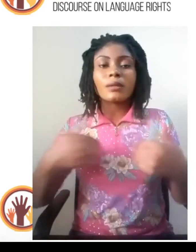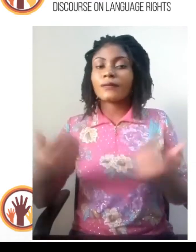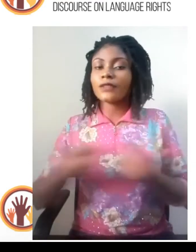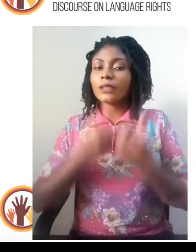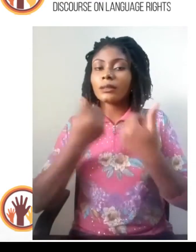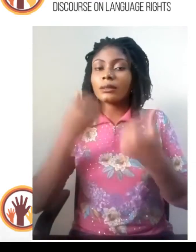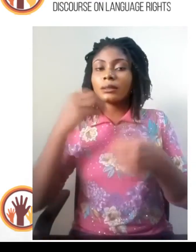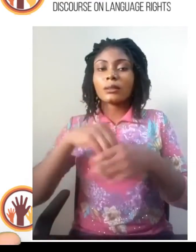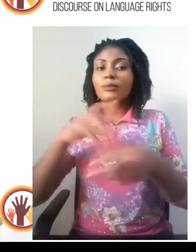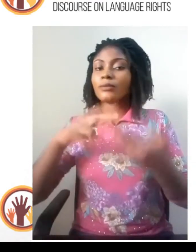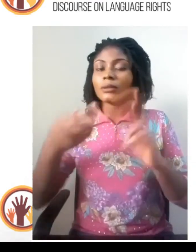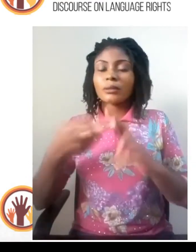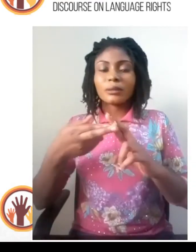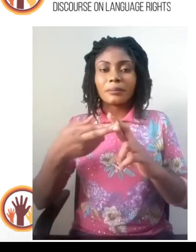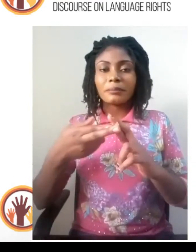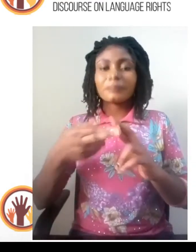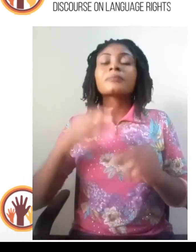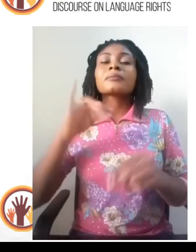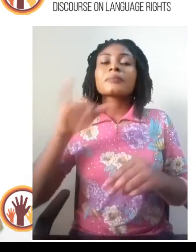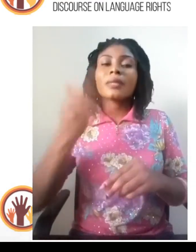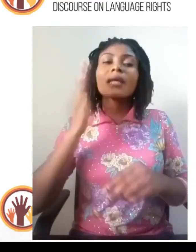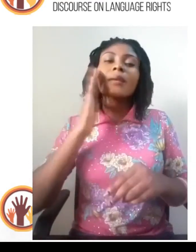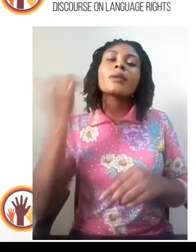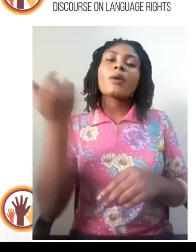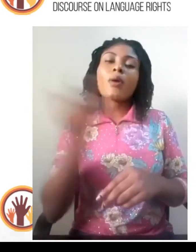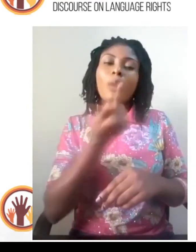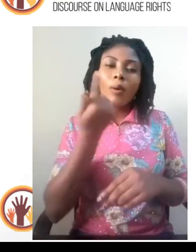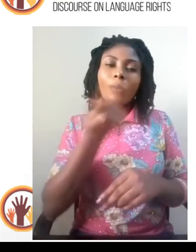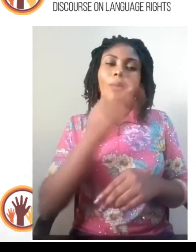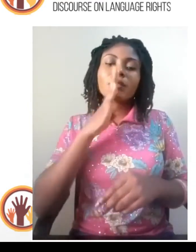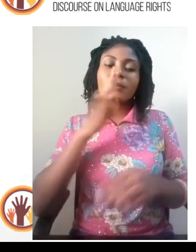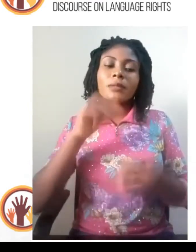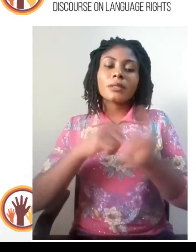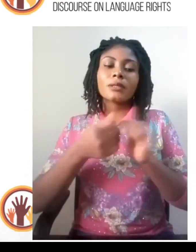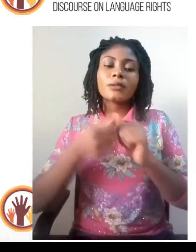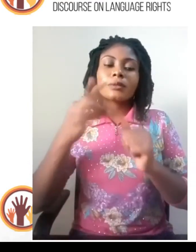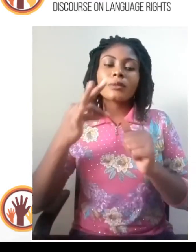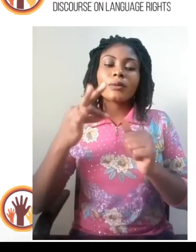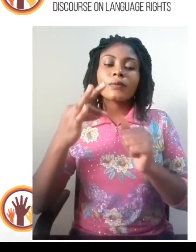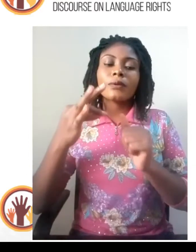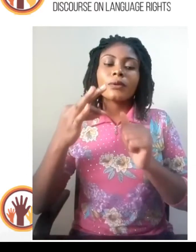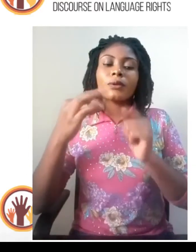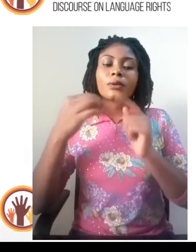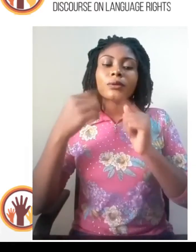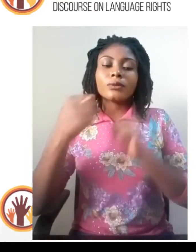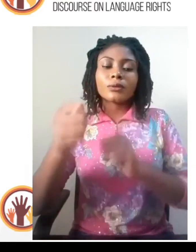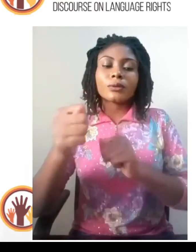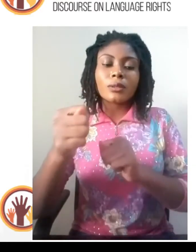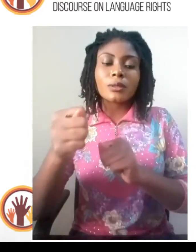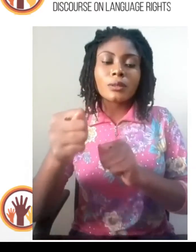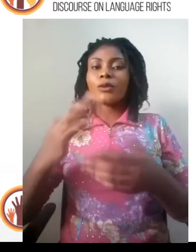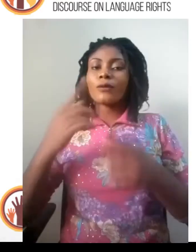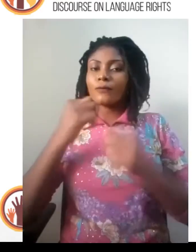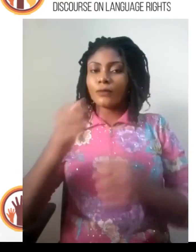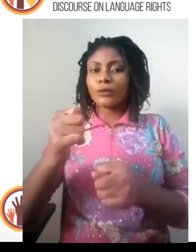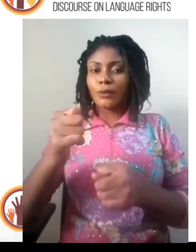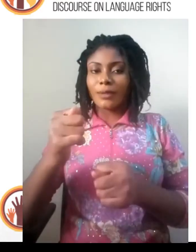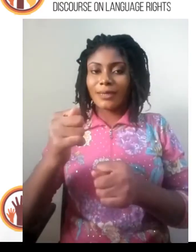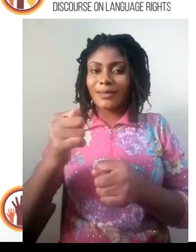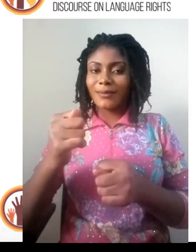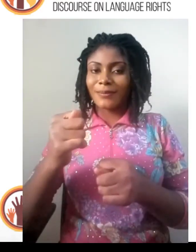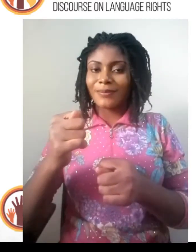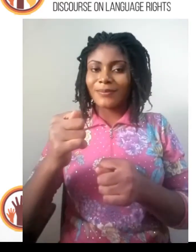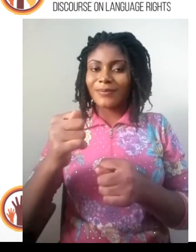in relationships. There's always the issue of trust in a